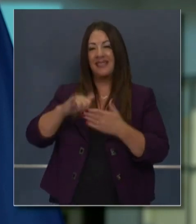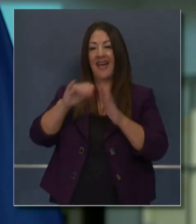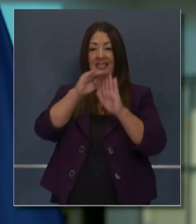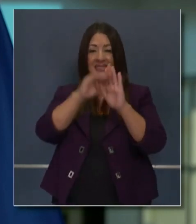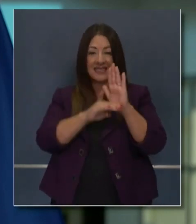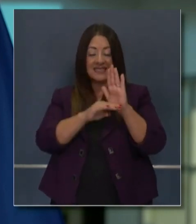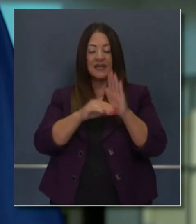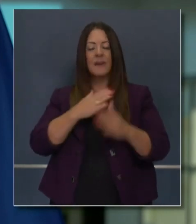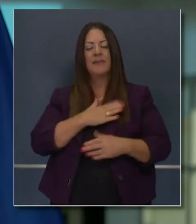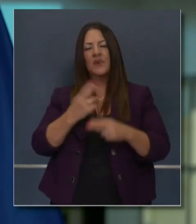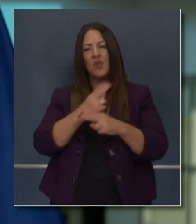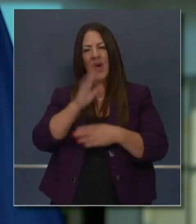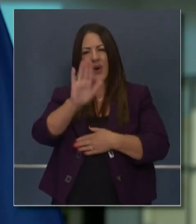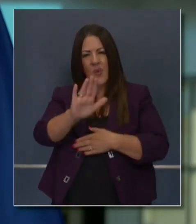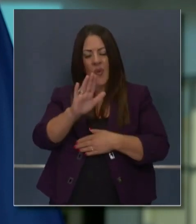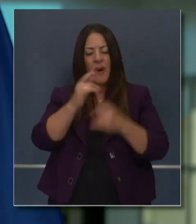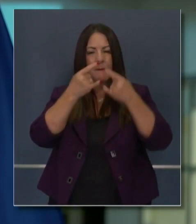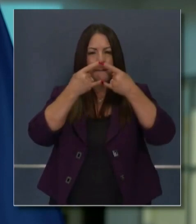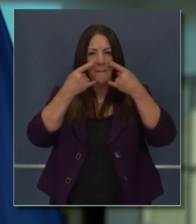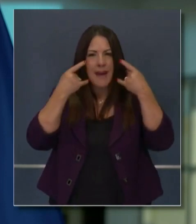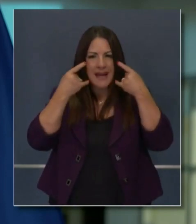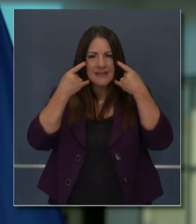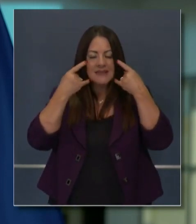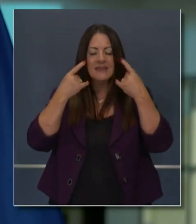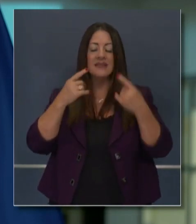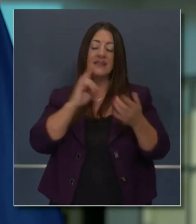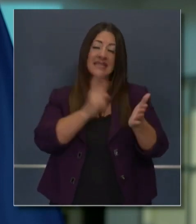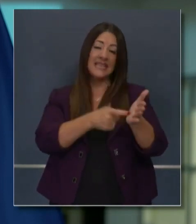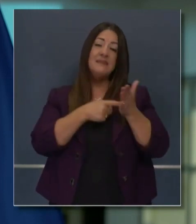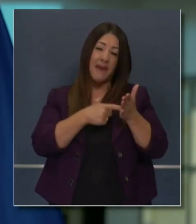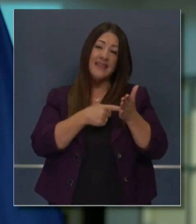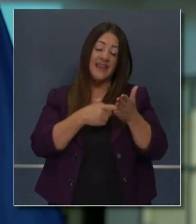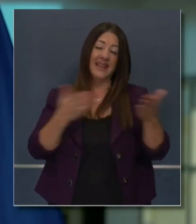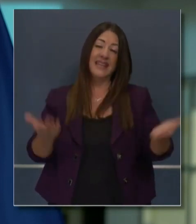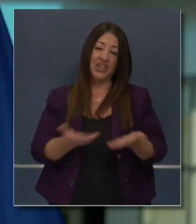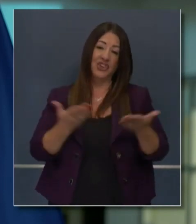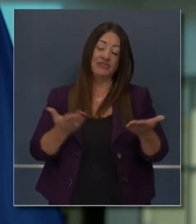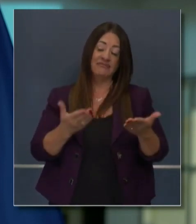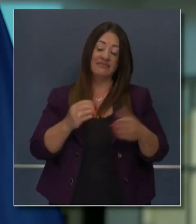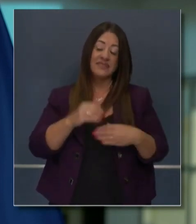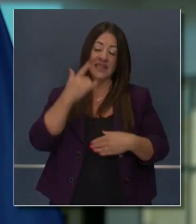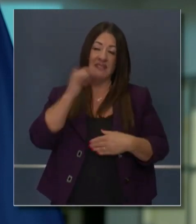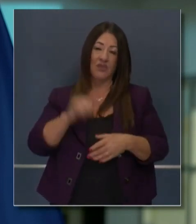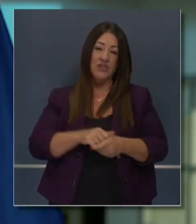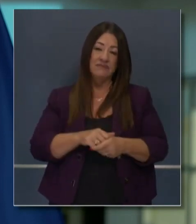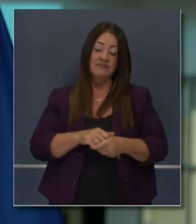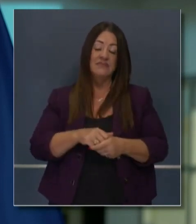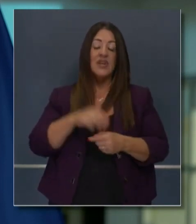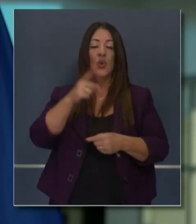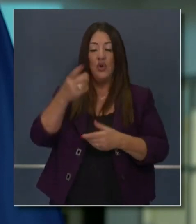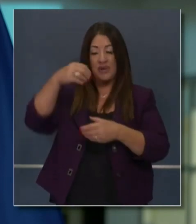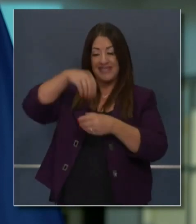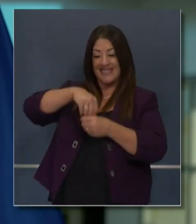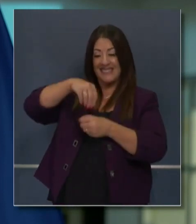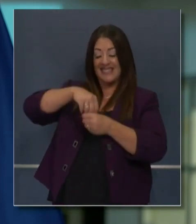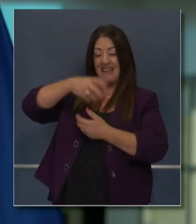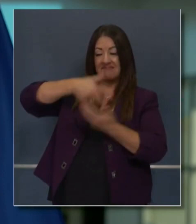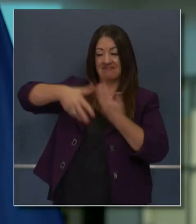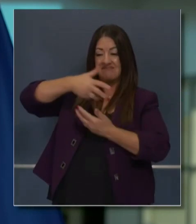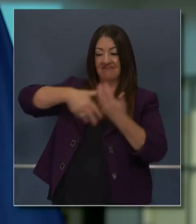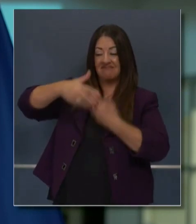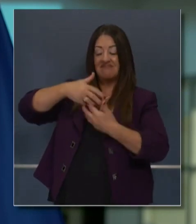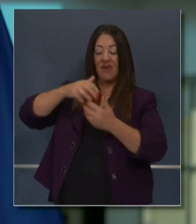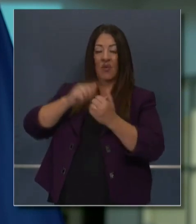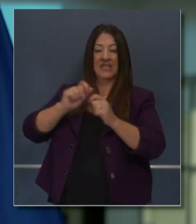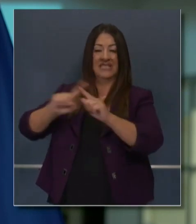your mask to the extent you can. It's mandated in the state. We want to encourage you to do so indoors when you're in hallways and